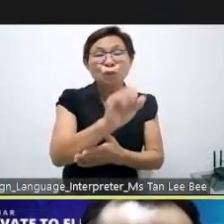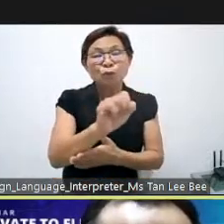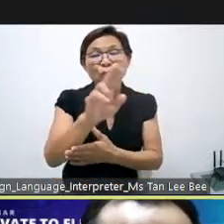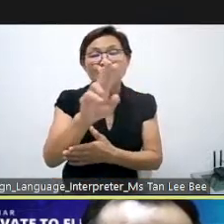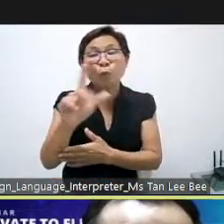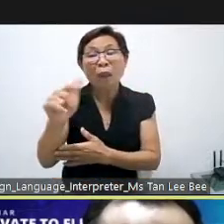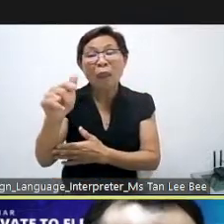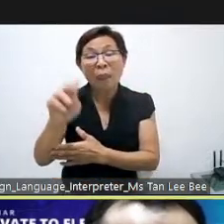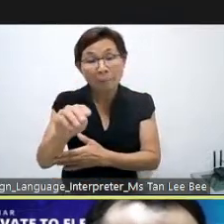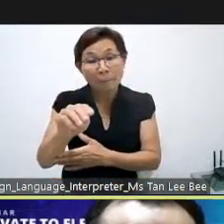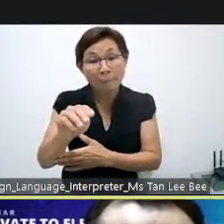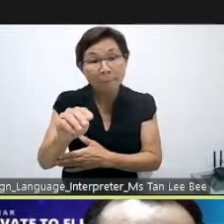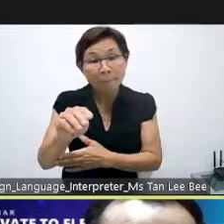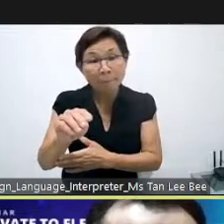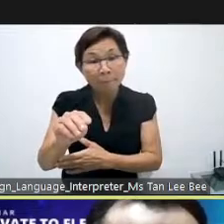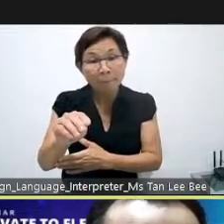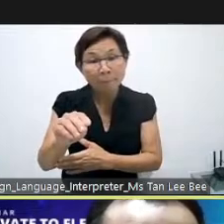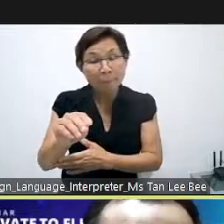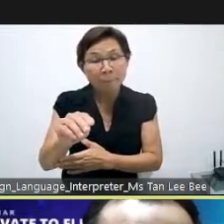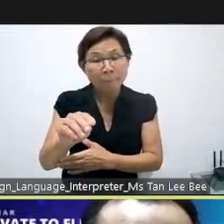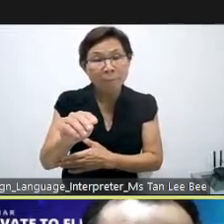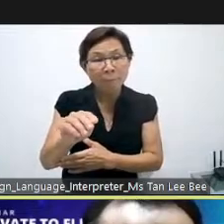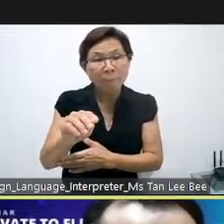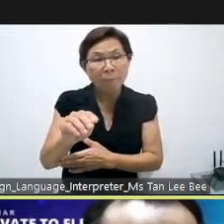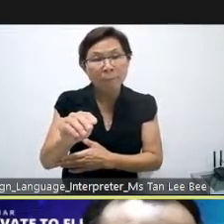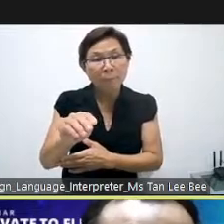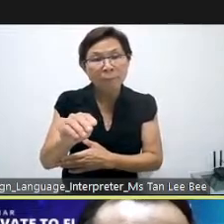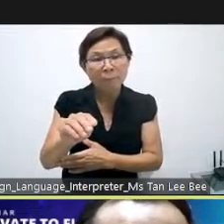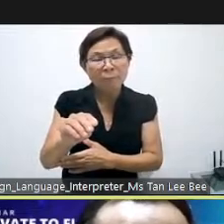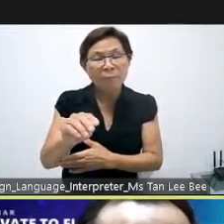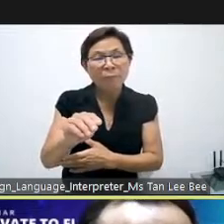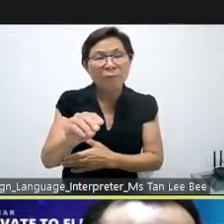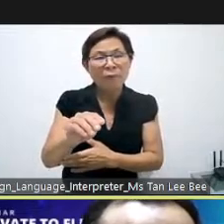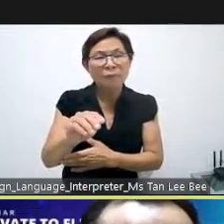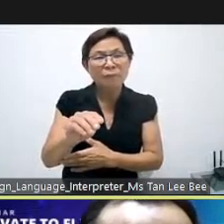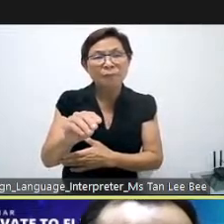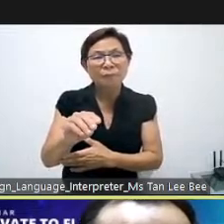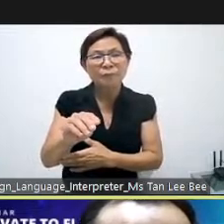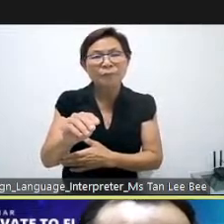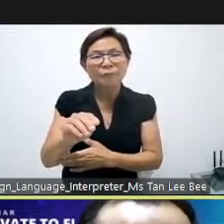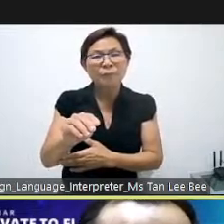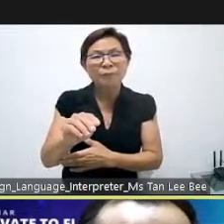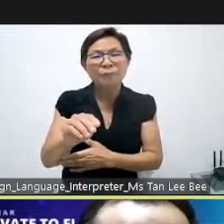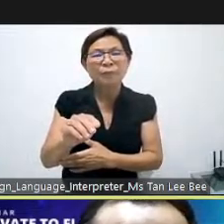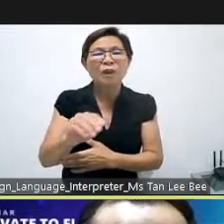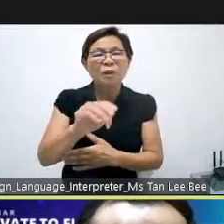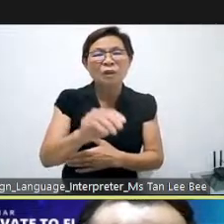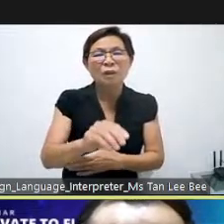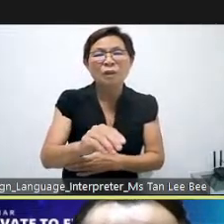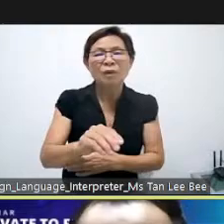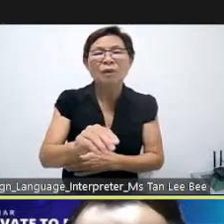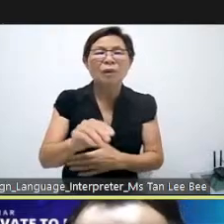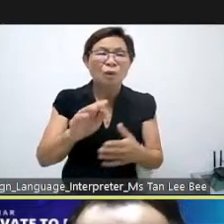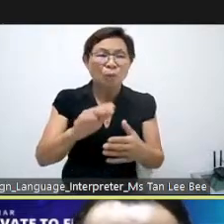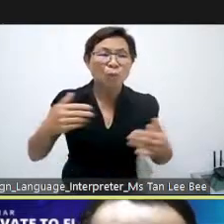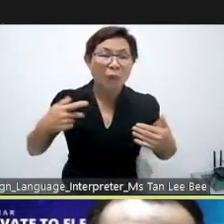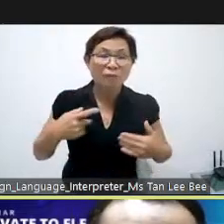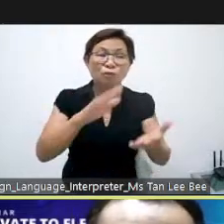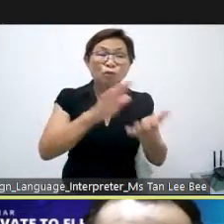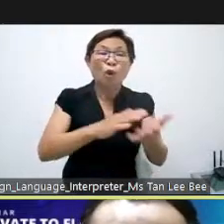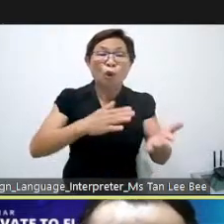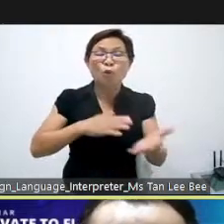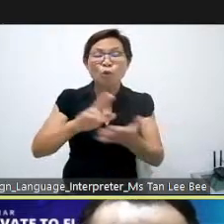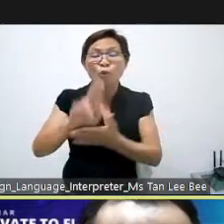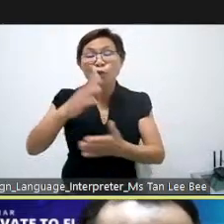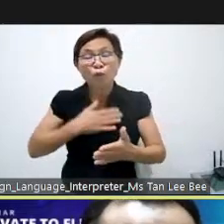with two schools, rural schools. Okay, we also have Service Learning Malaysia or SULAM, we call as